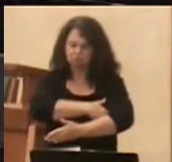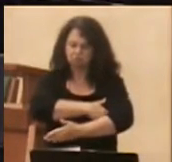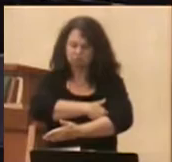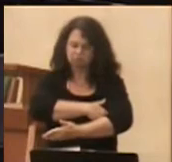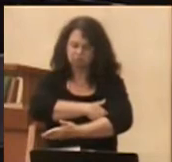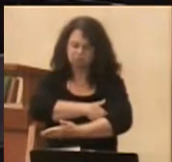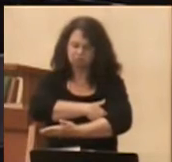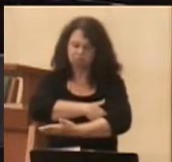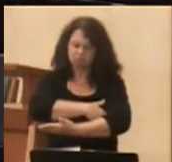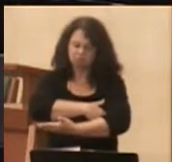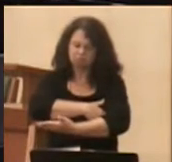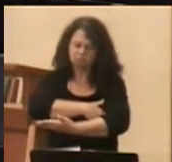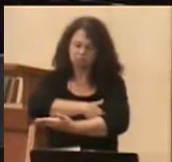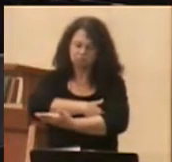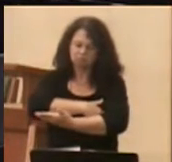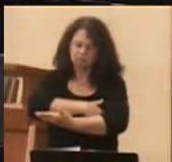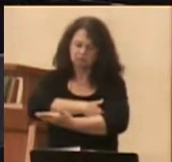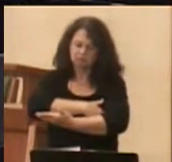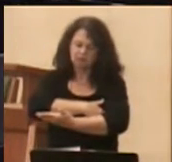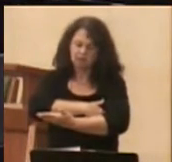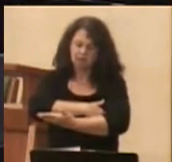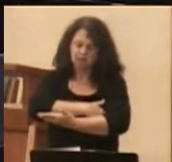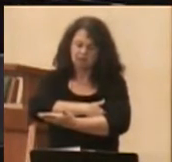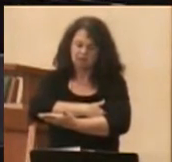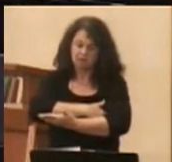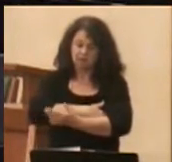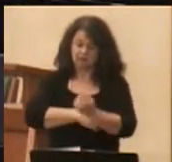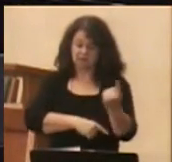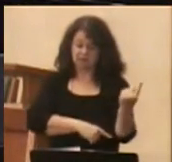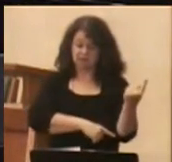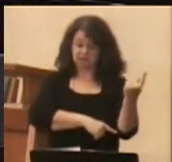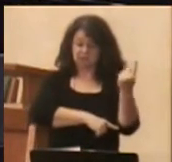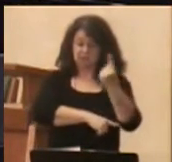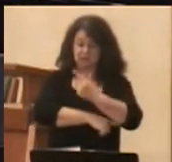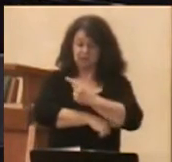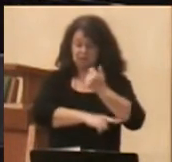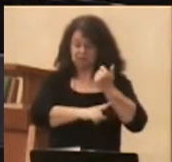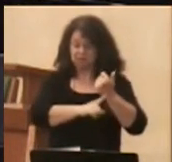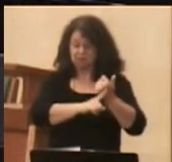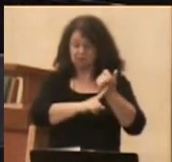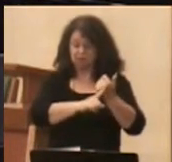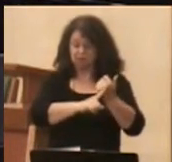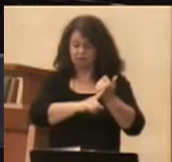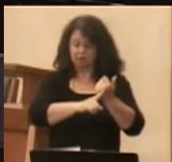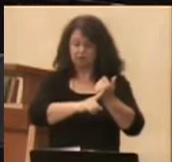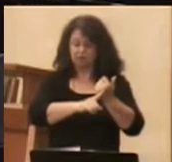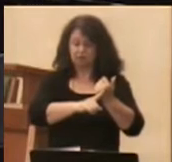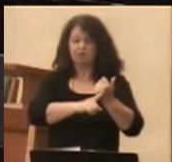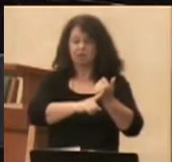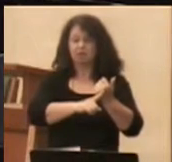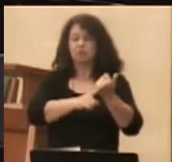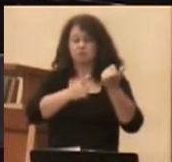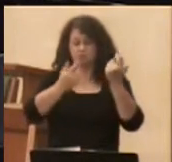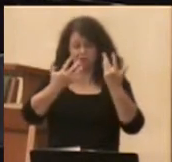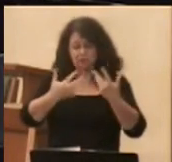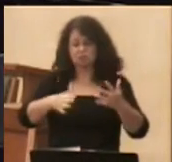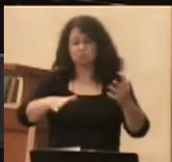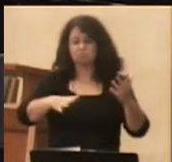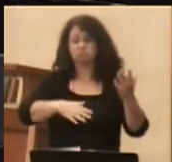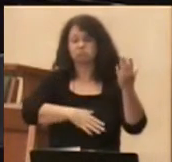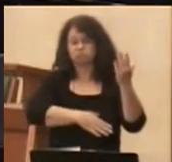draws near, and the day is past and